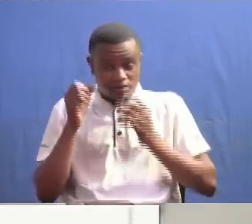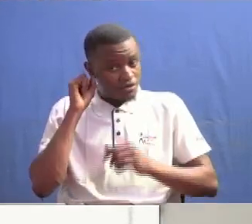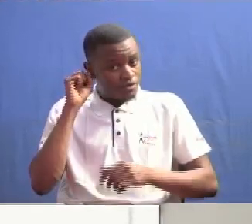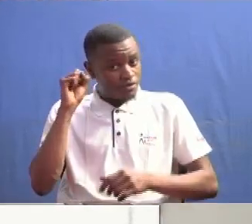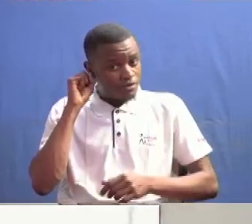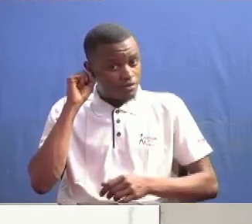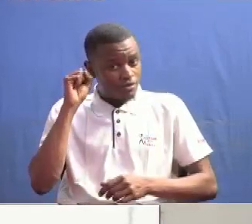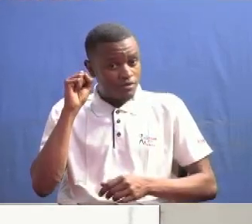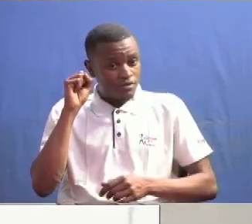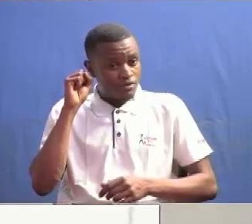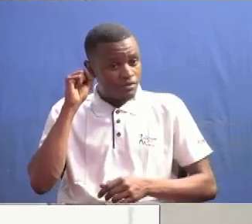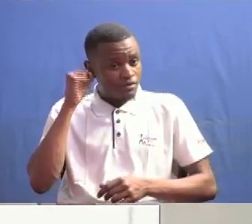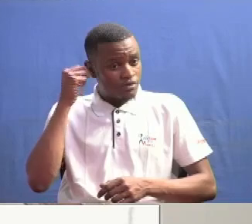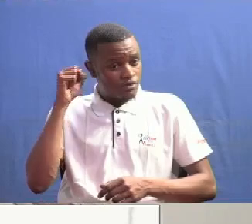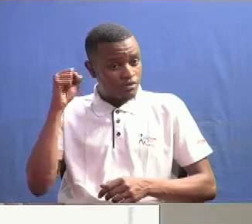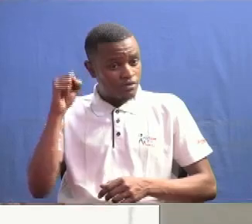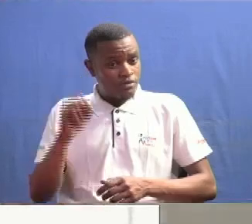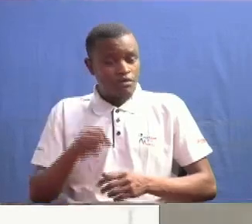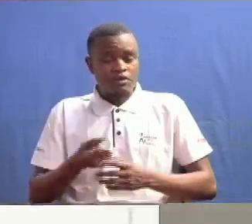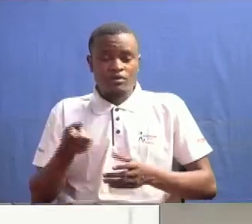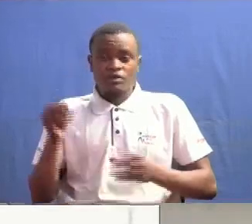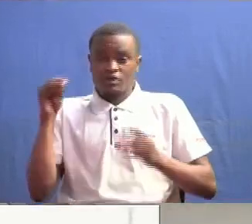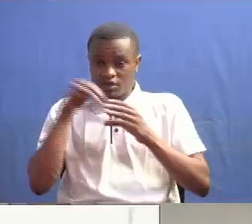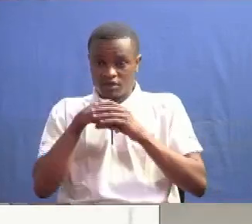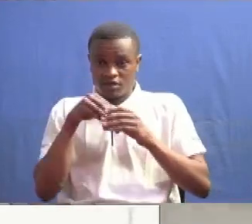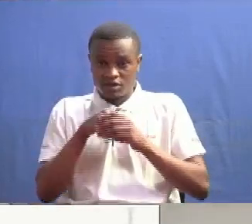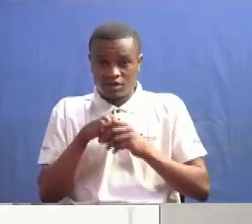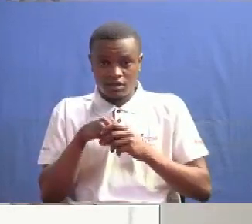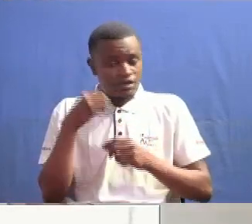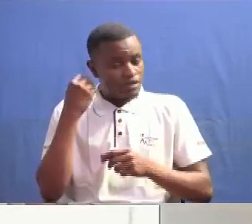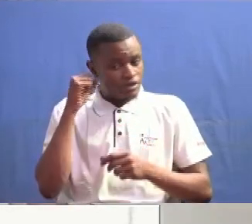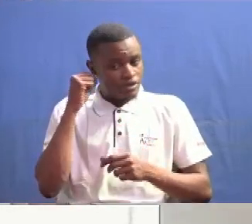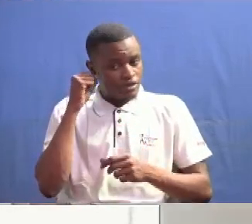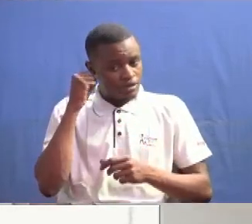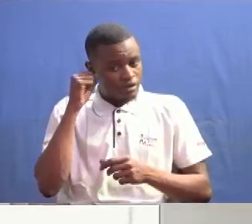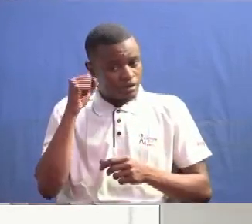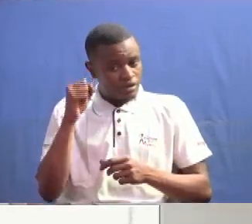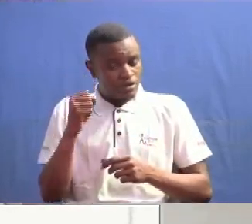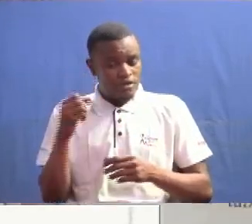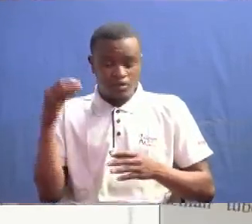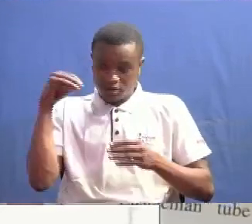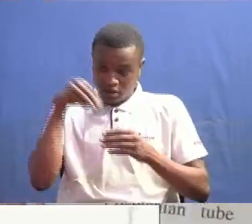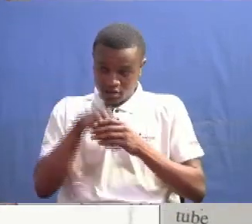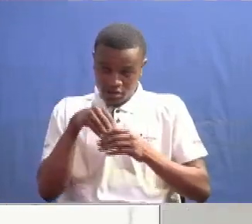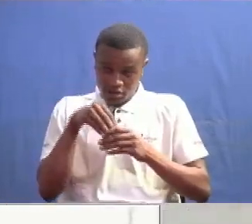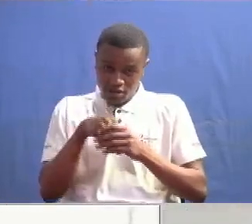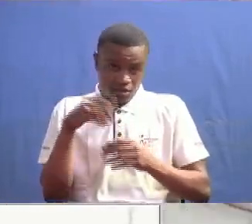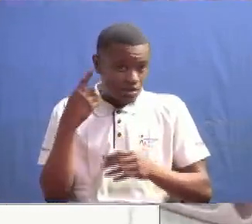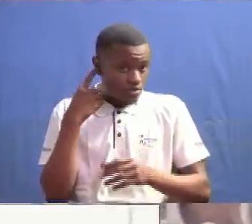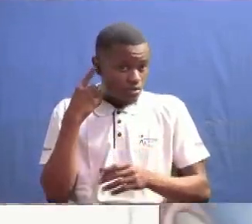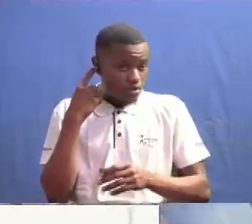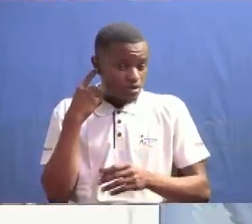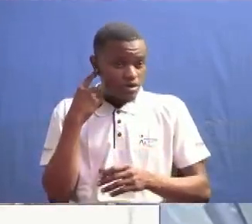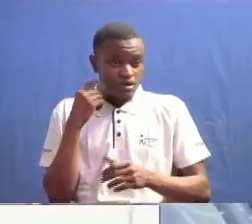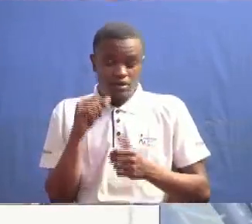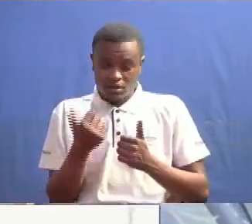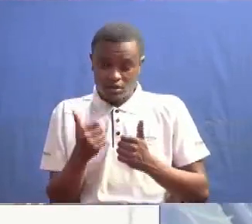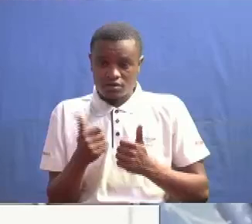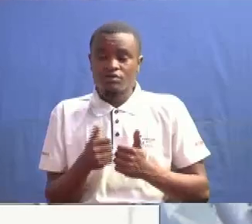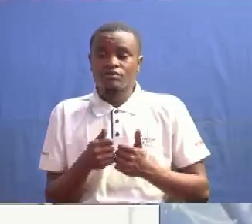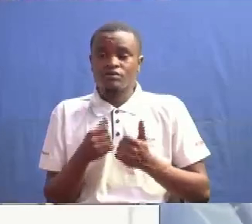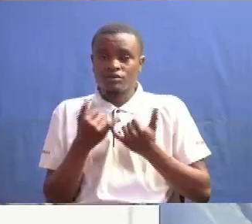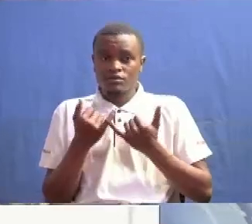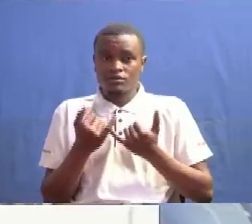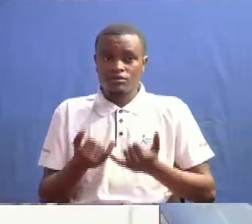outside, it stimulates inside, and it stimulates the nerves using that message. That is done in